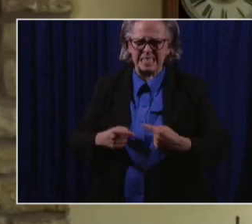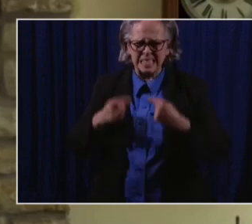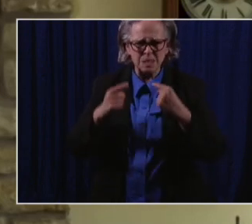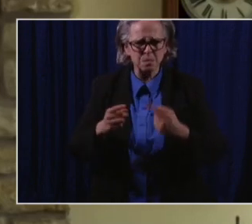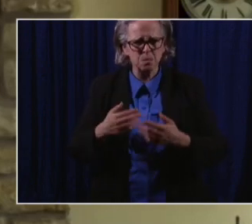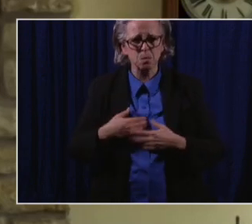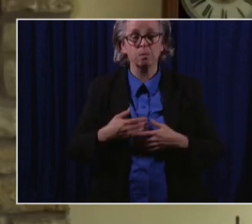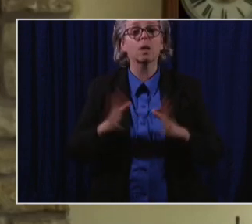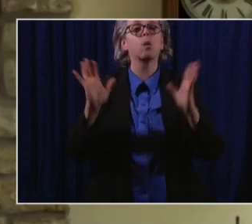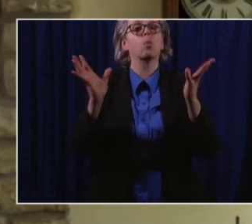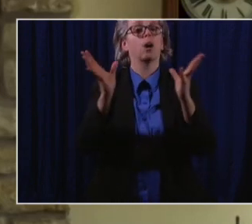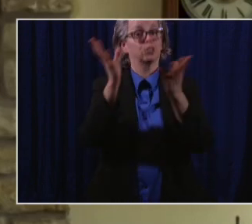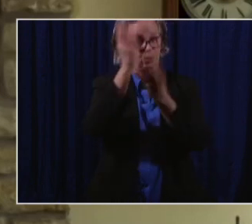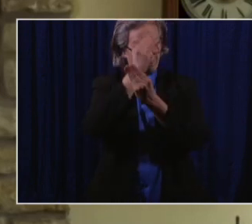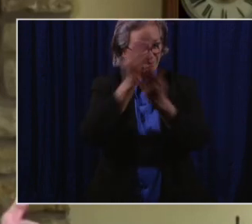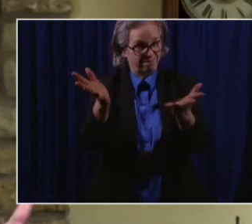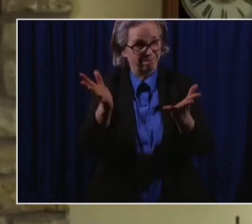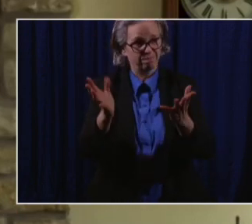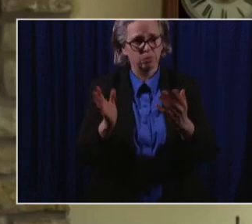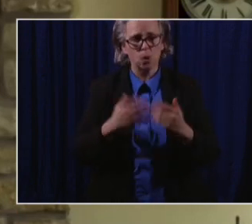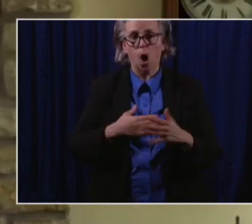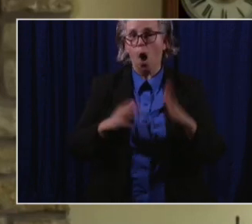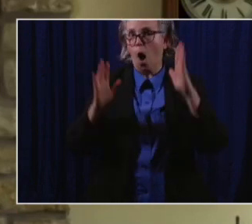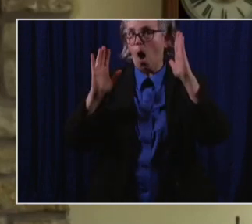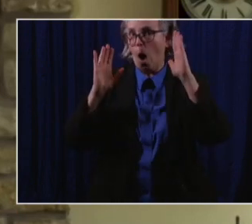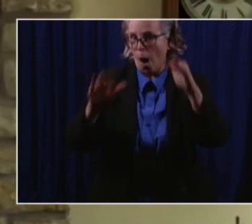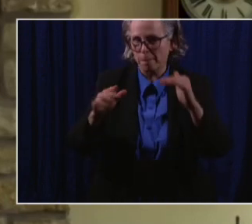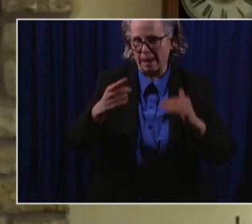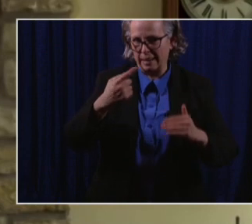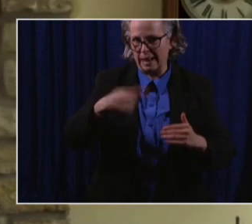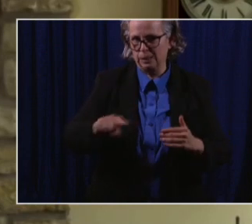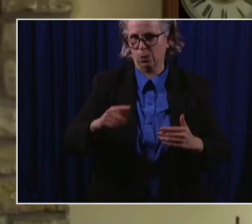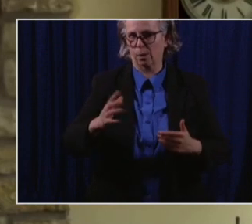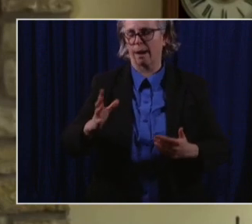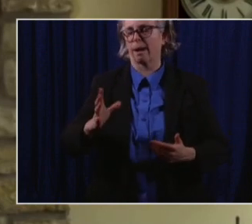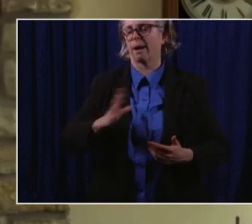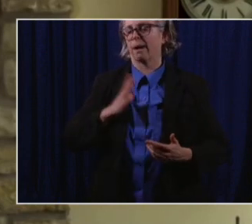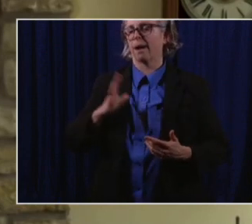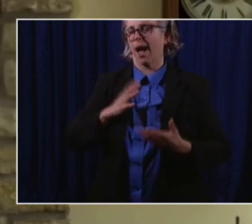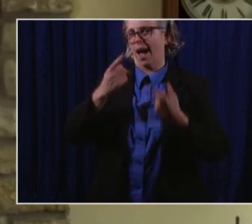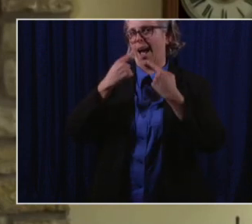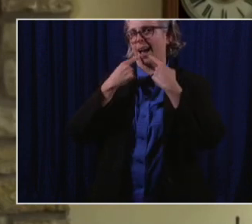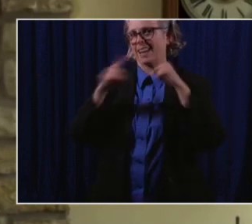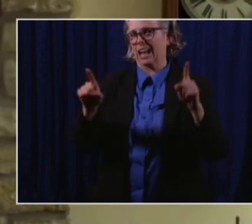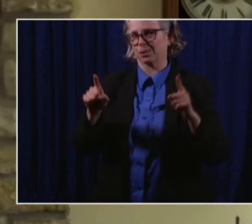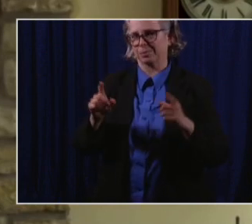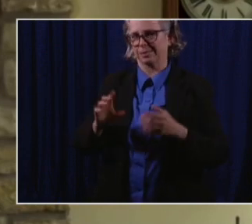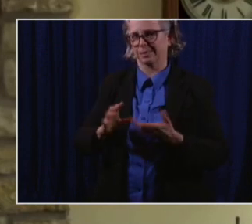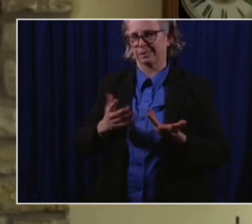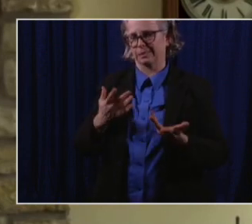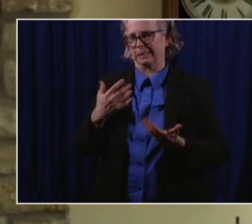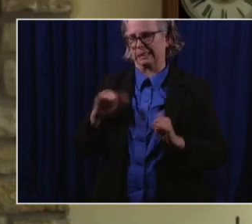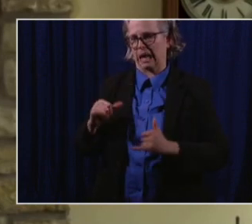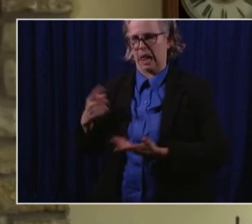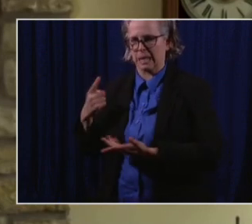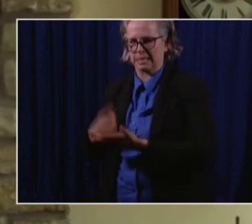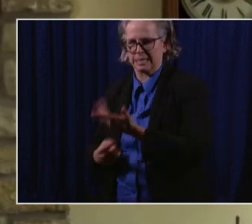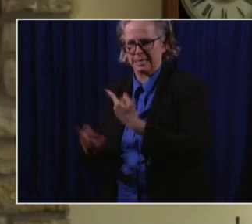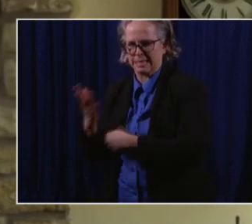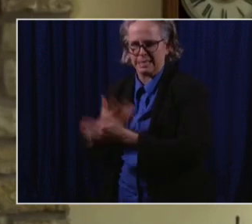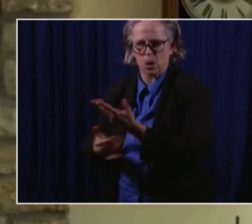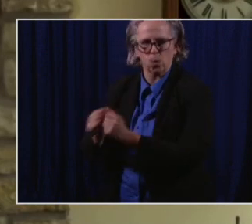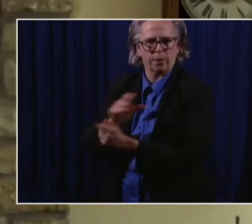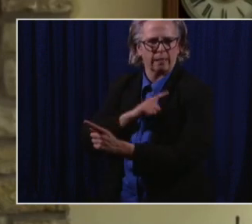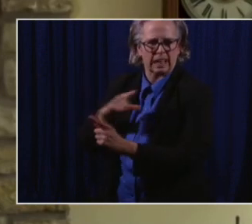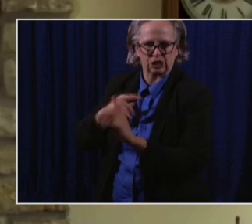talked a little bit about last week, just to tell people it's coming when we get everything worked out with the General Assembly and have it ready to go, and we can